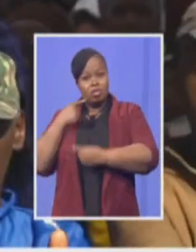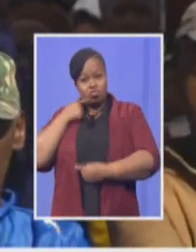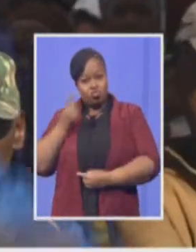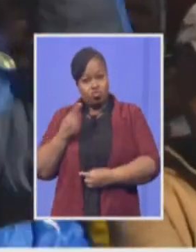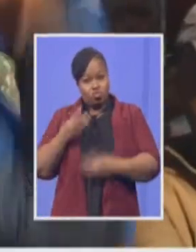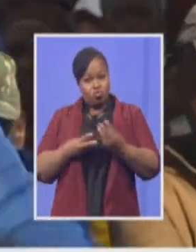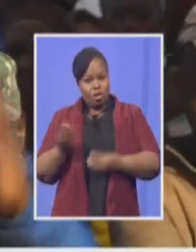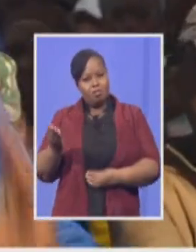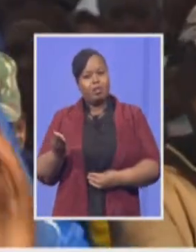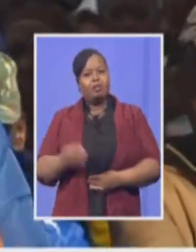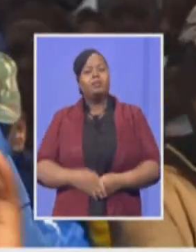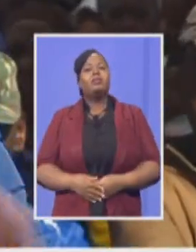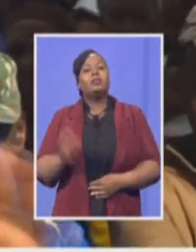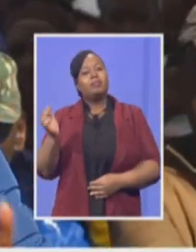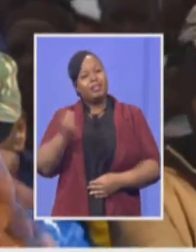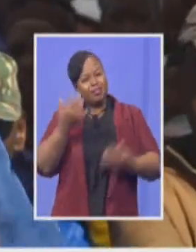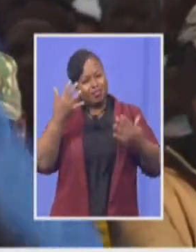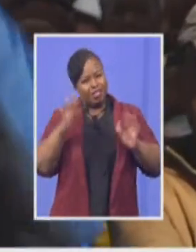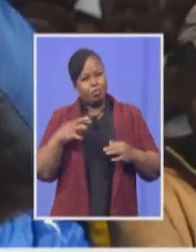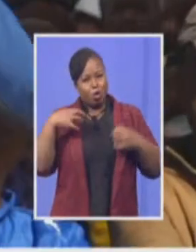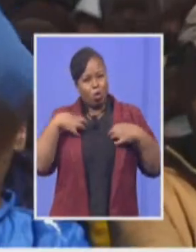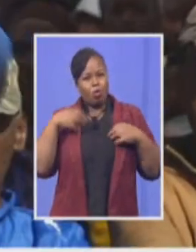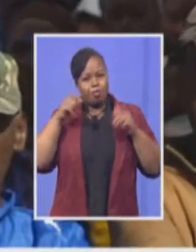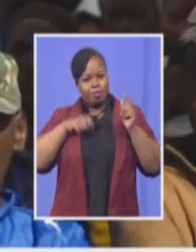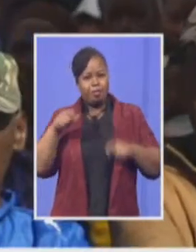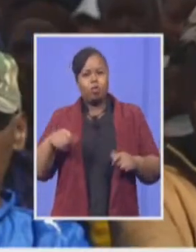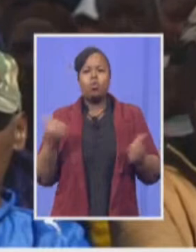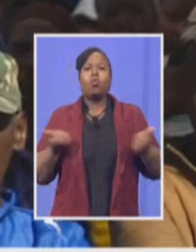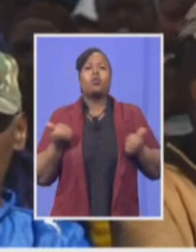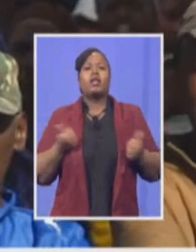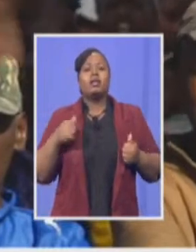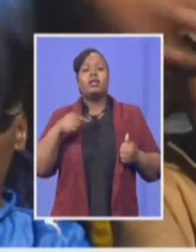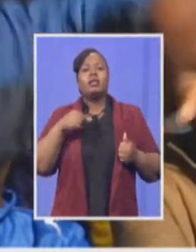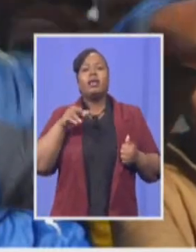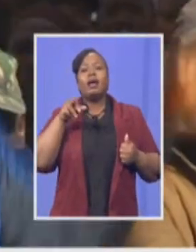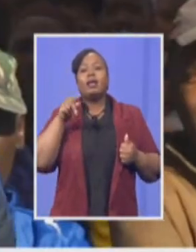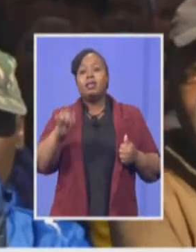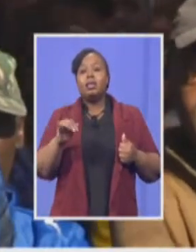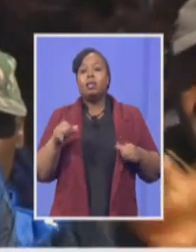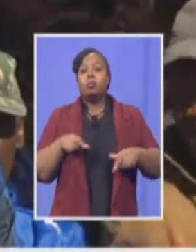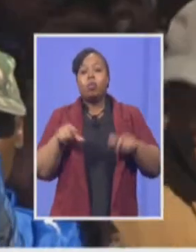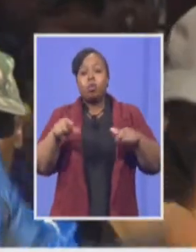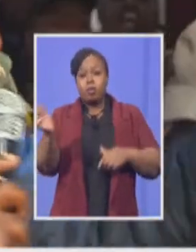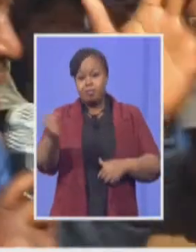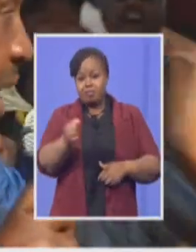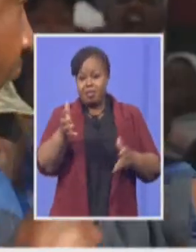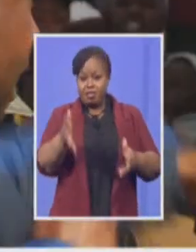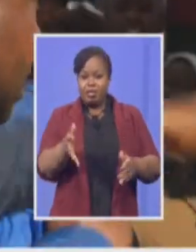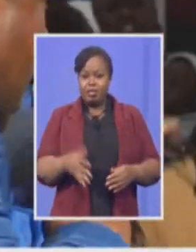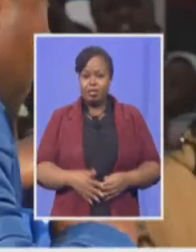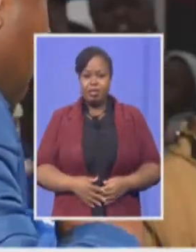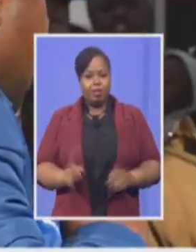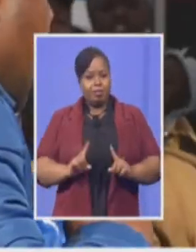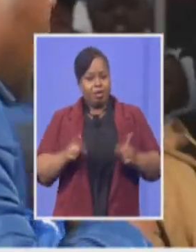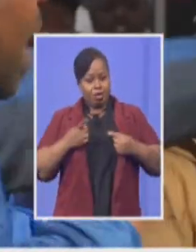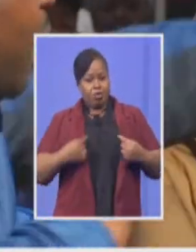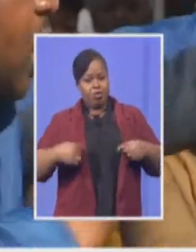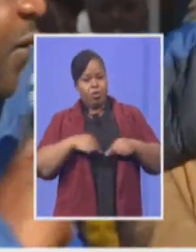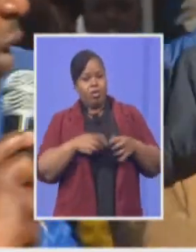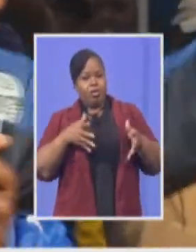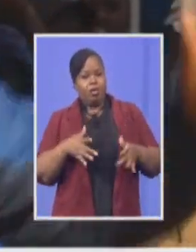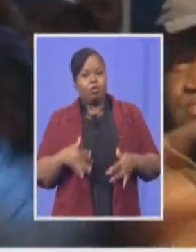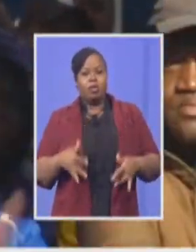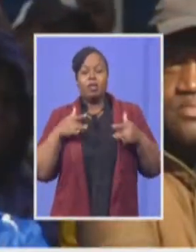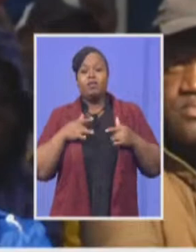station babaqashile abantu babe eGiyani bazizana beLimpopo bazobafaka kodwa thina esilapha